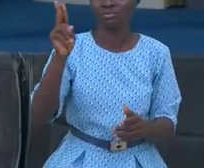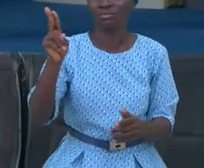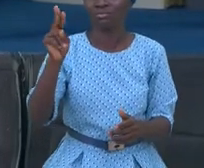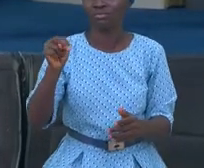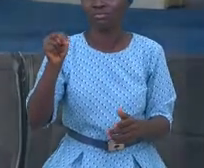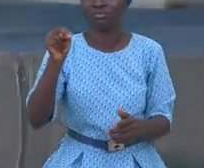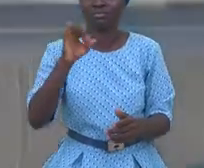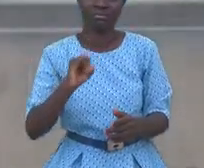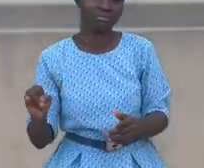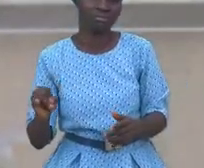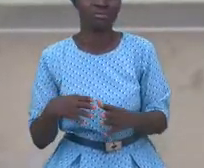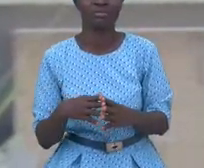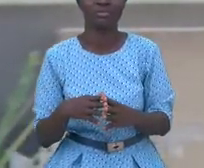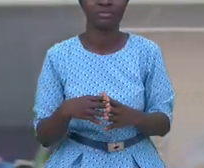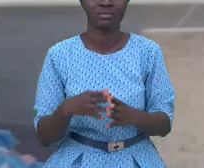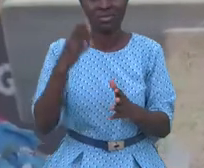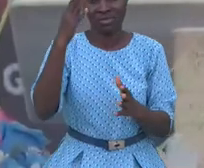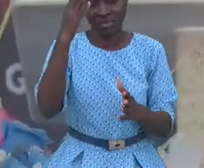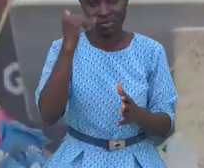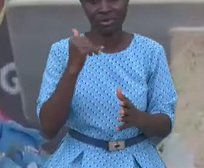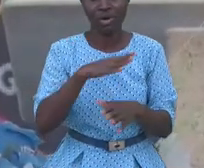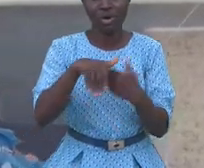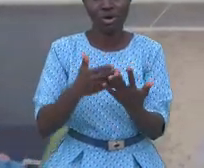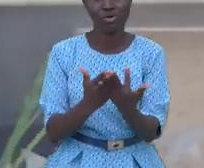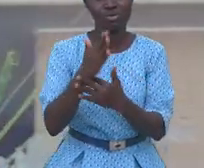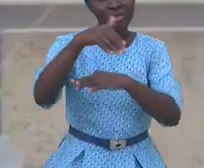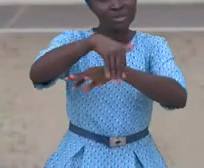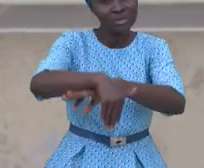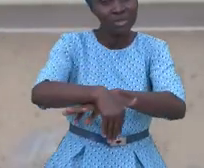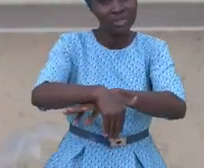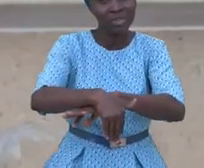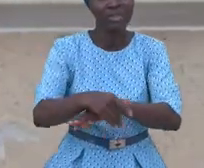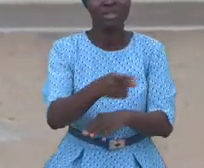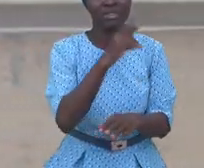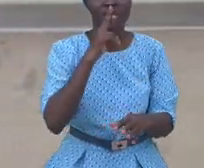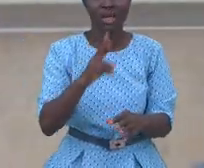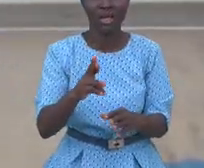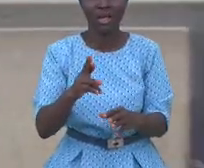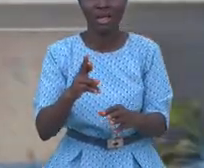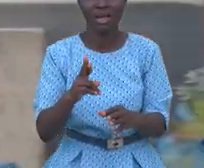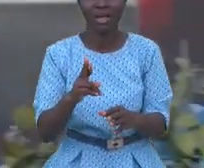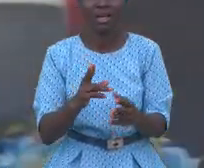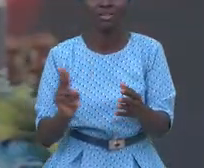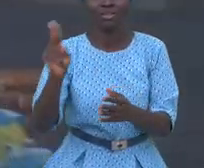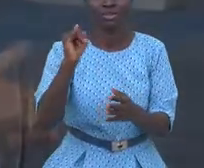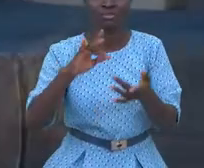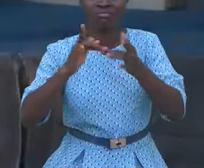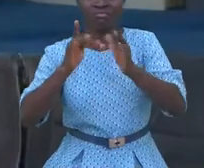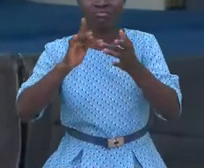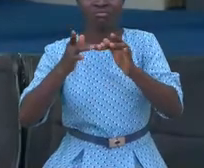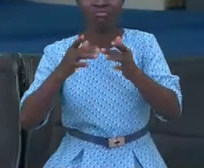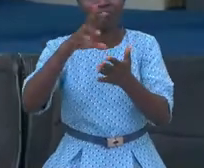through the night, they were surfing the internet. They were scrolling. They were reading